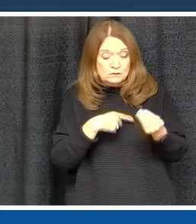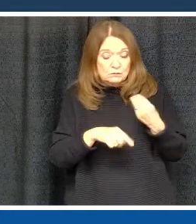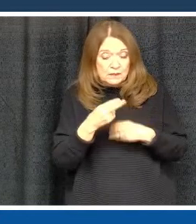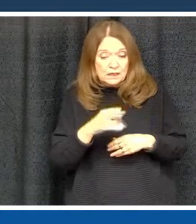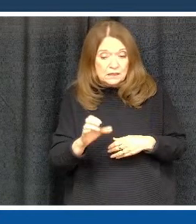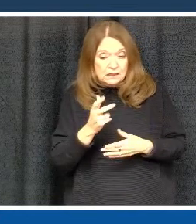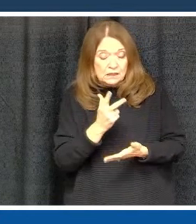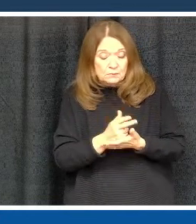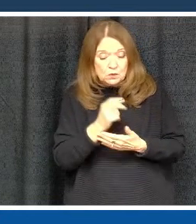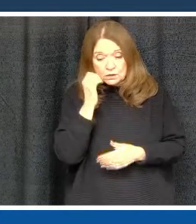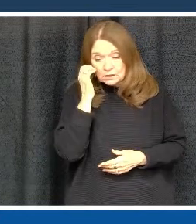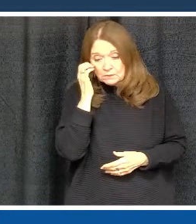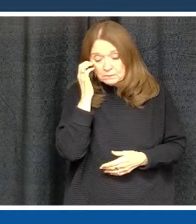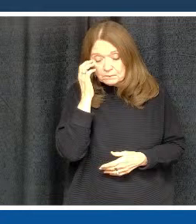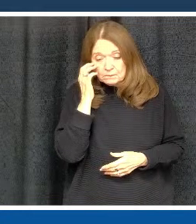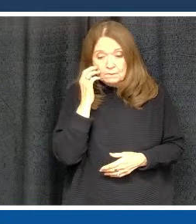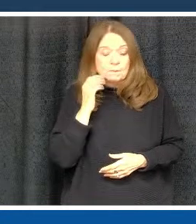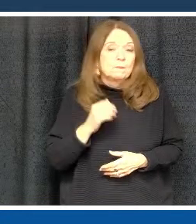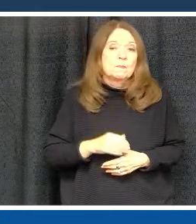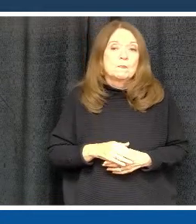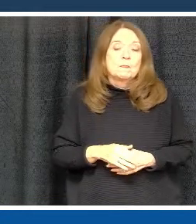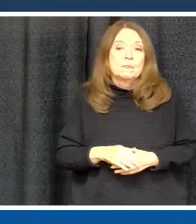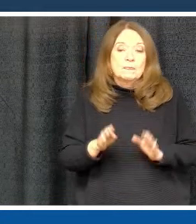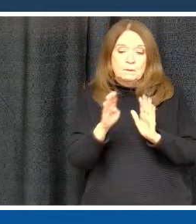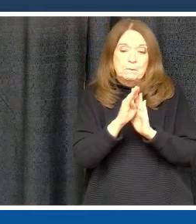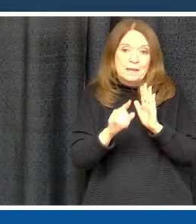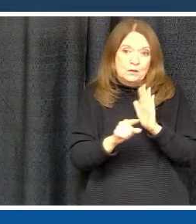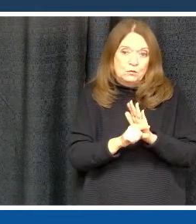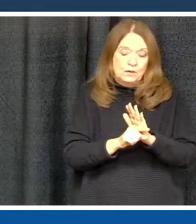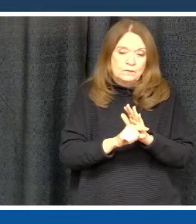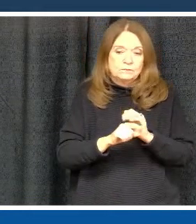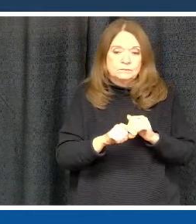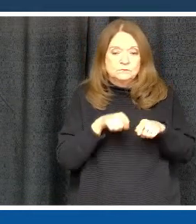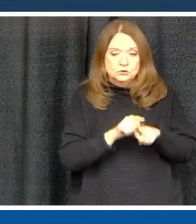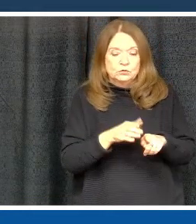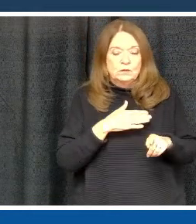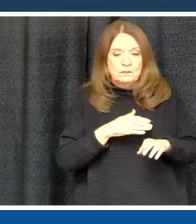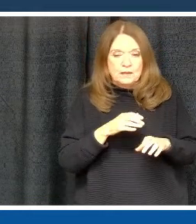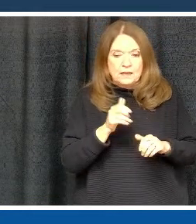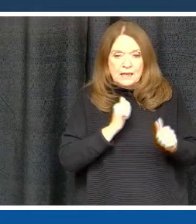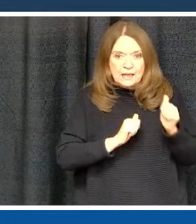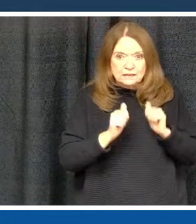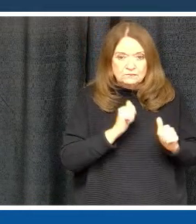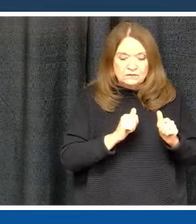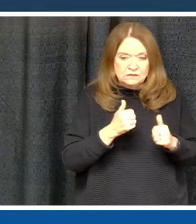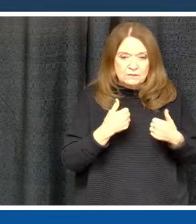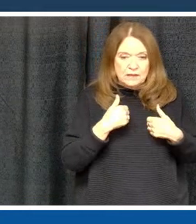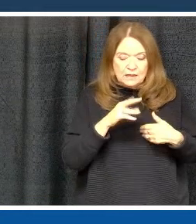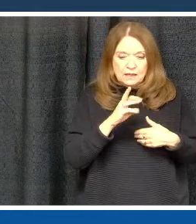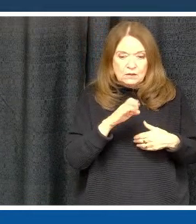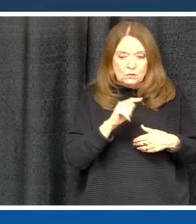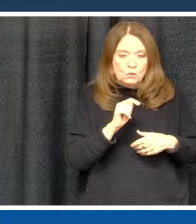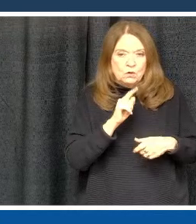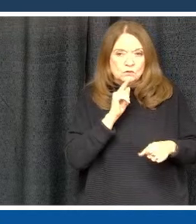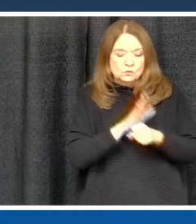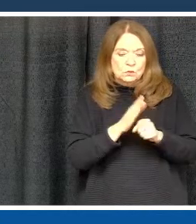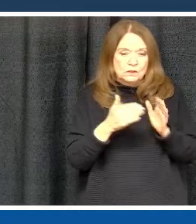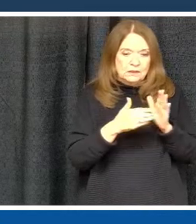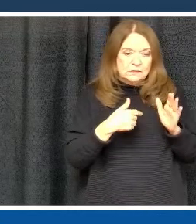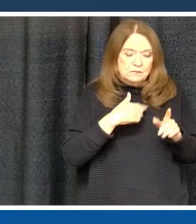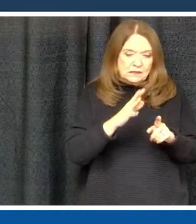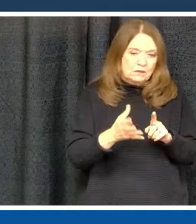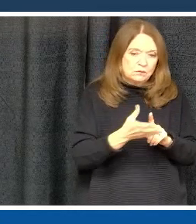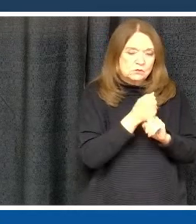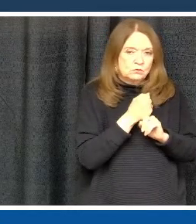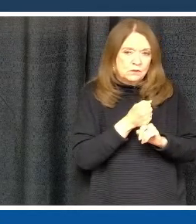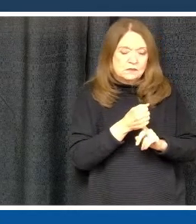handicap parking. Background, during my activism, I got a warrant sworn against me and I was arrested. But